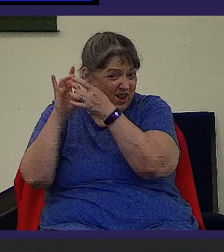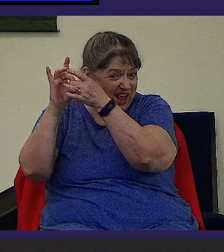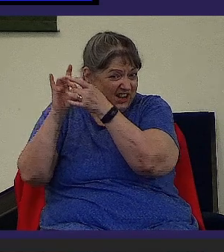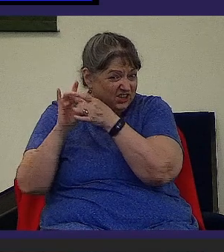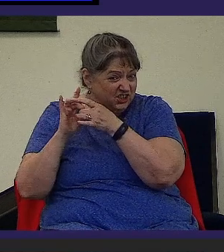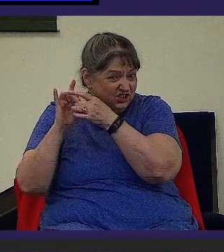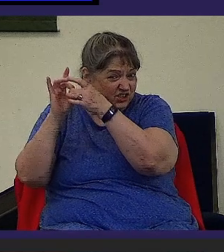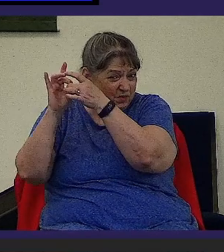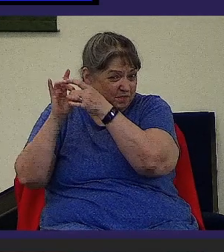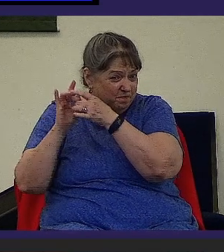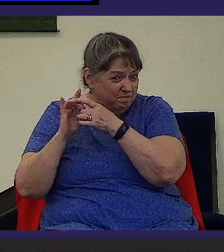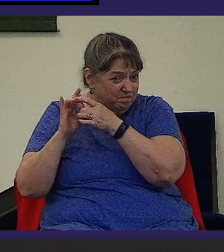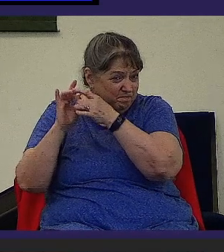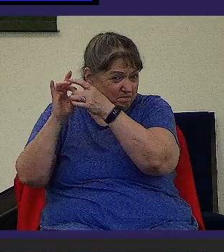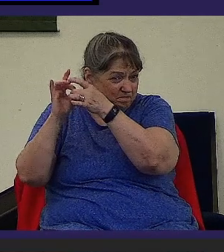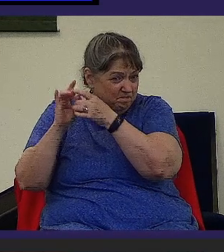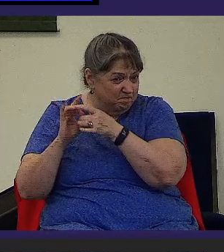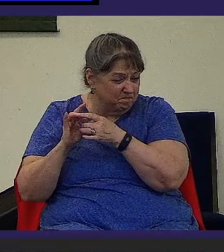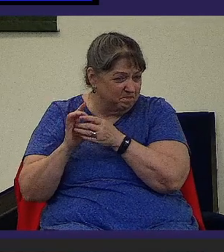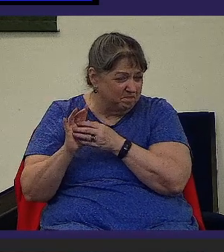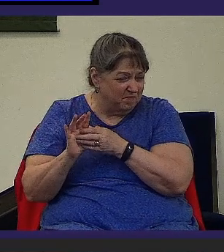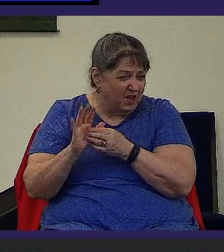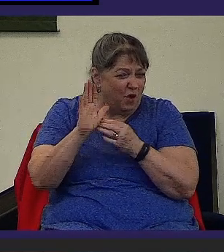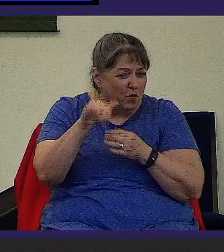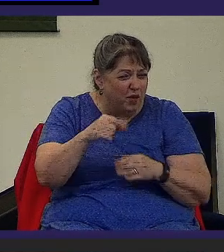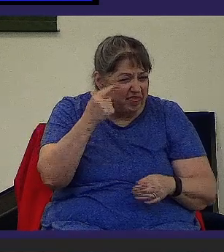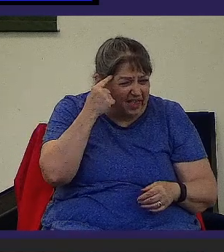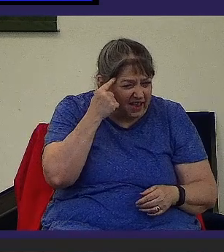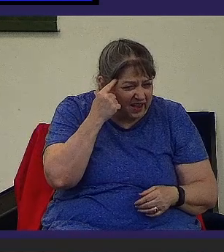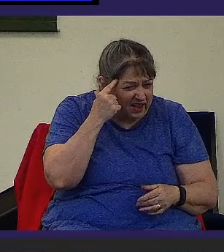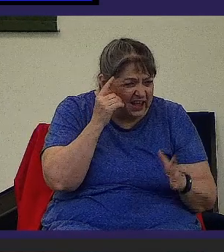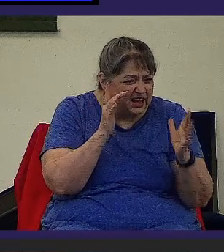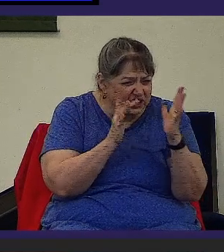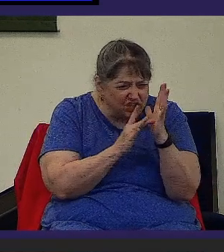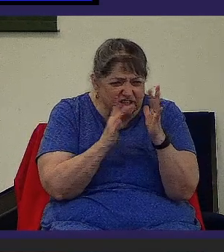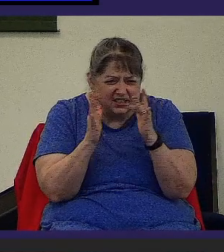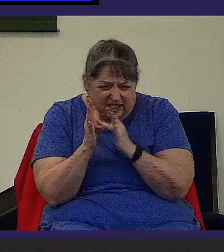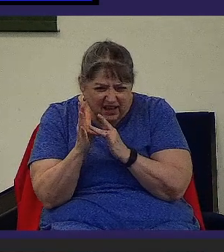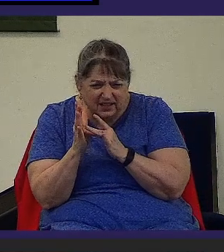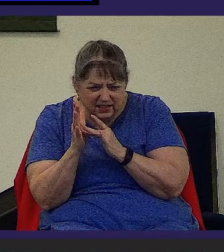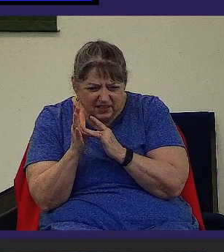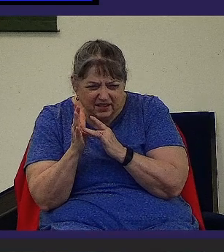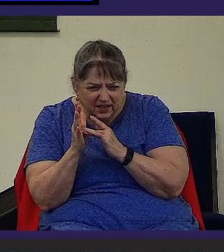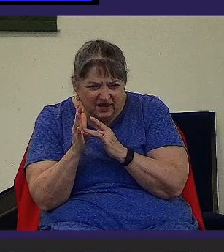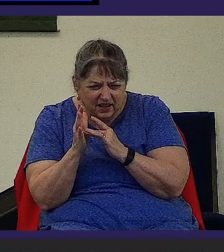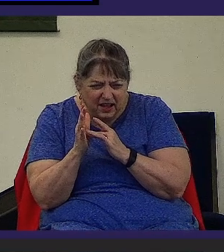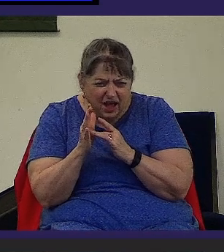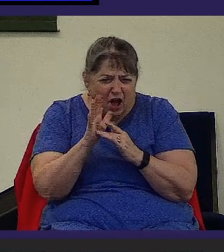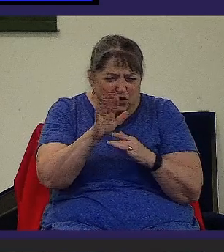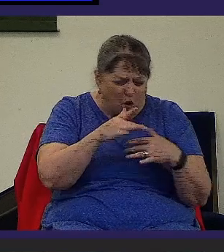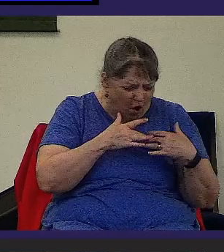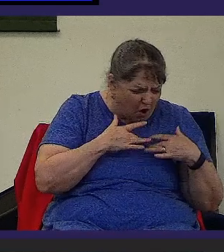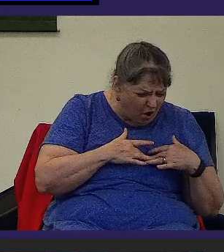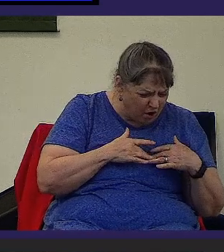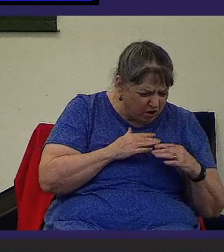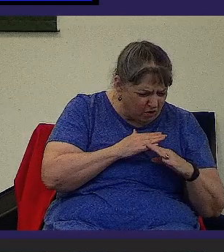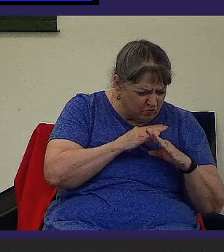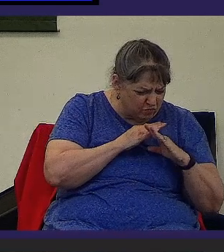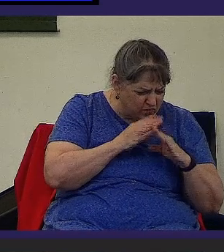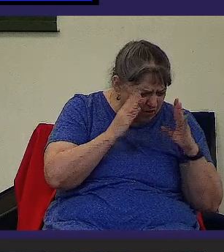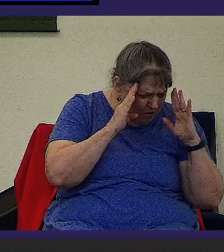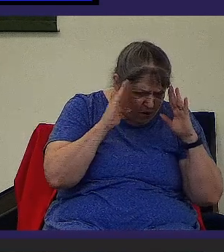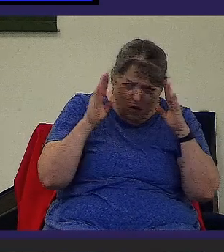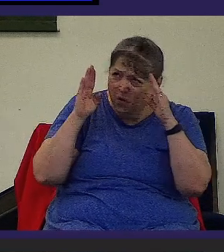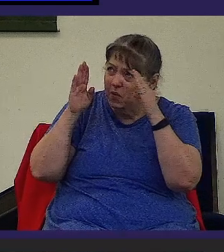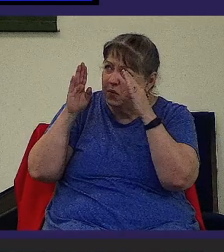relationship with god so think about jesus think about god yourself god your heart stay focused stay in tune keep